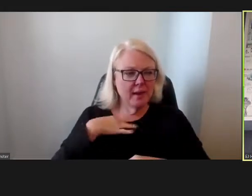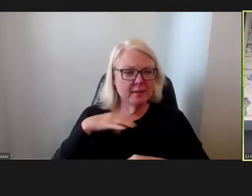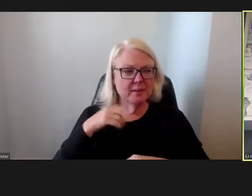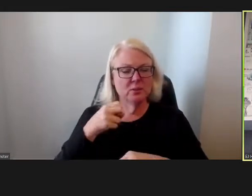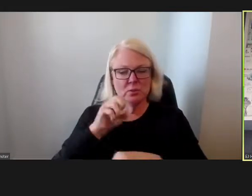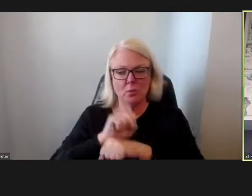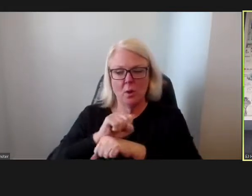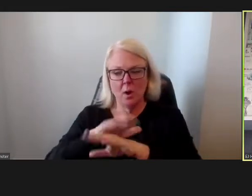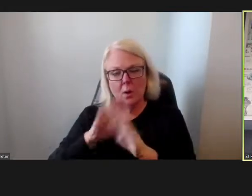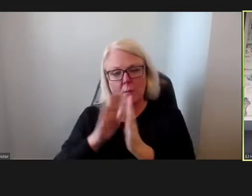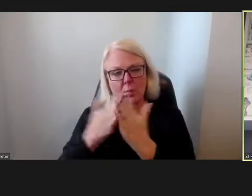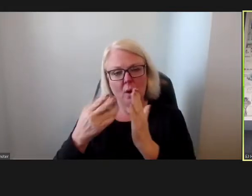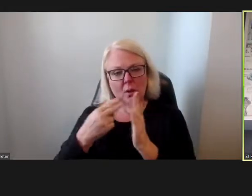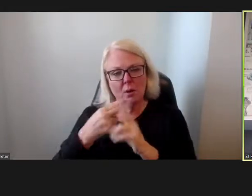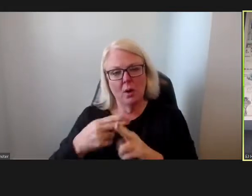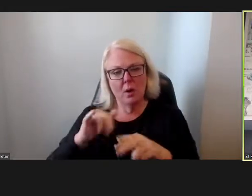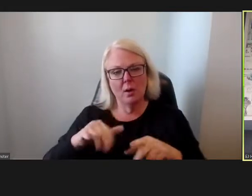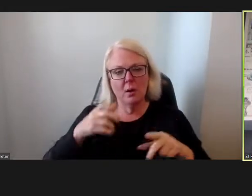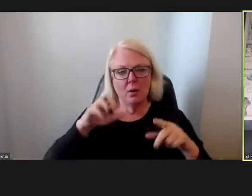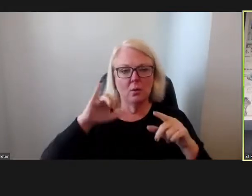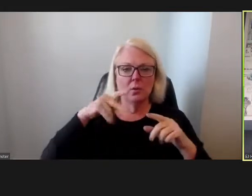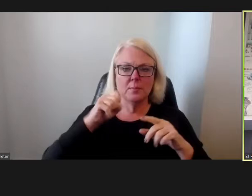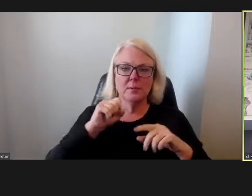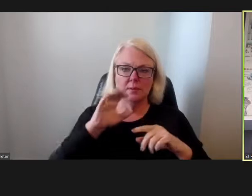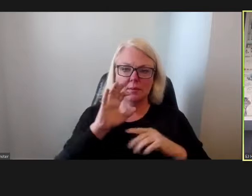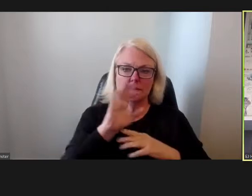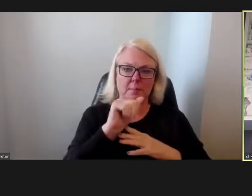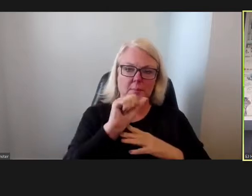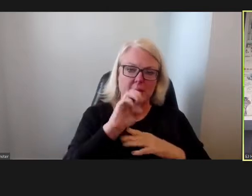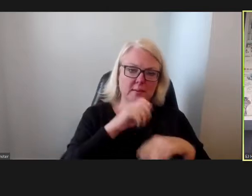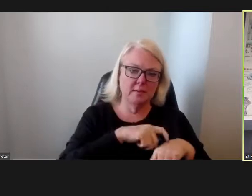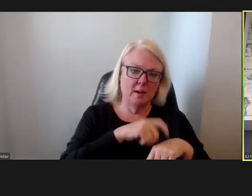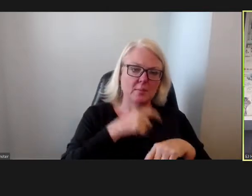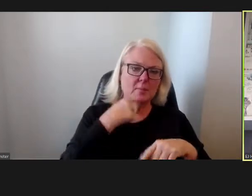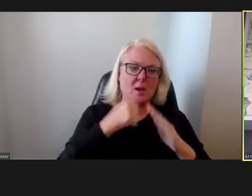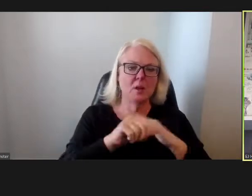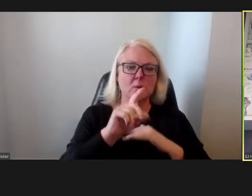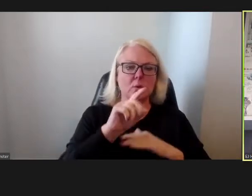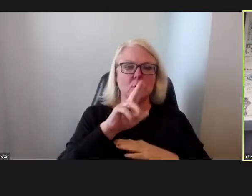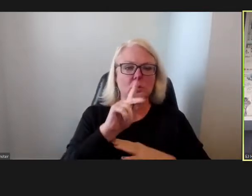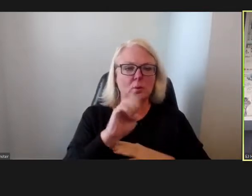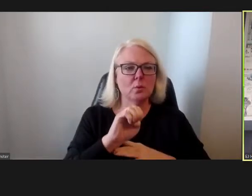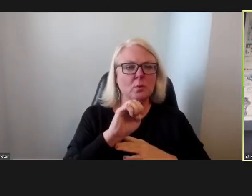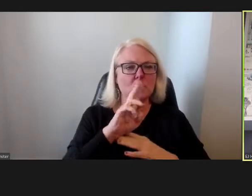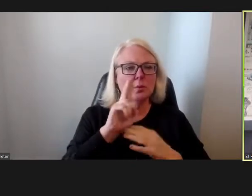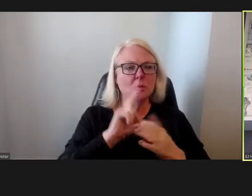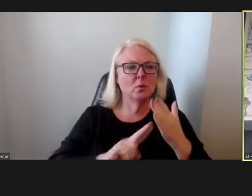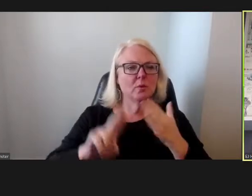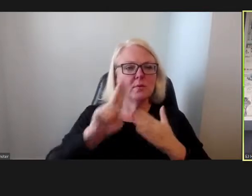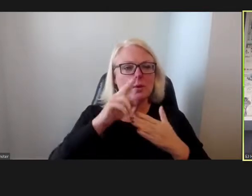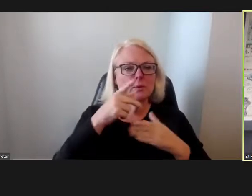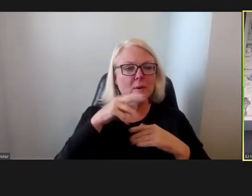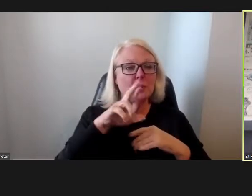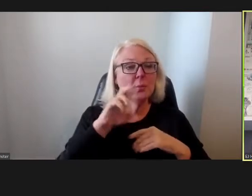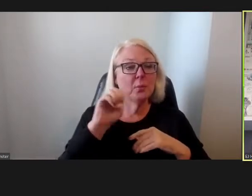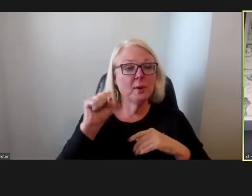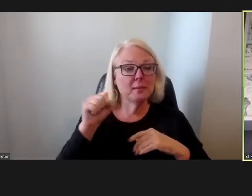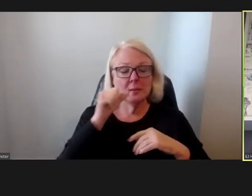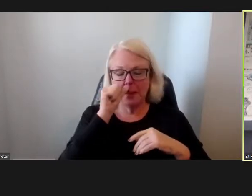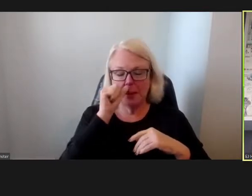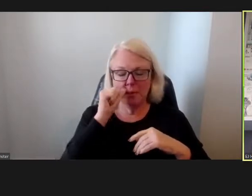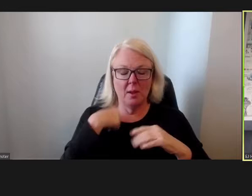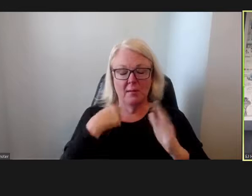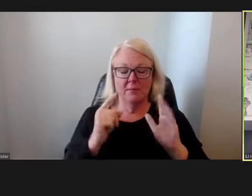on a book titled Crip Spacetime, under contract with Duke University Press. I was first exposed to